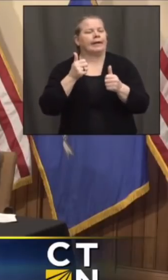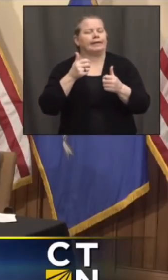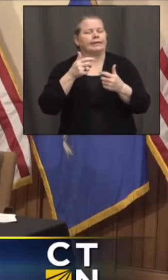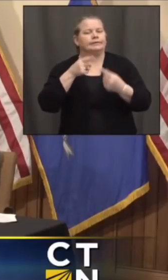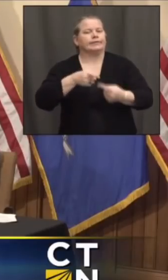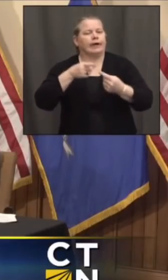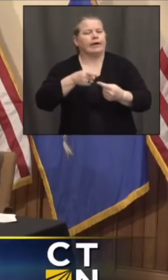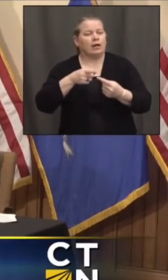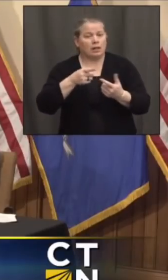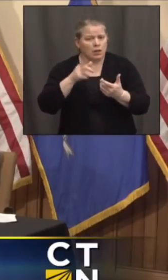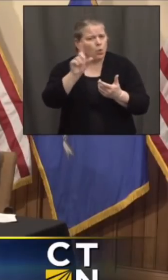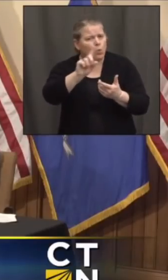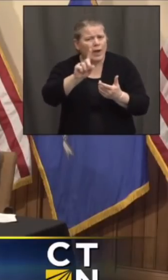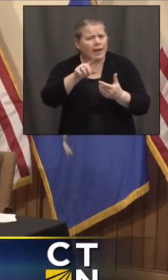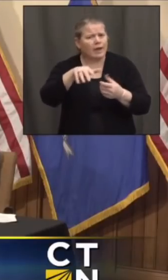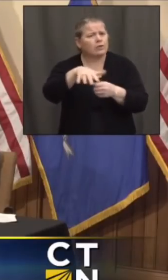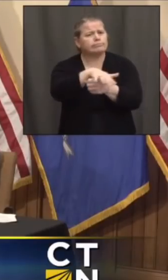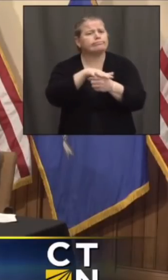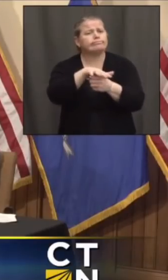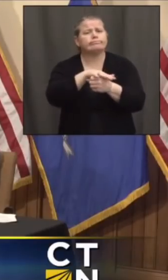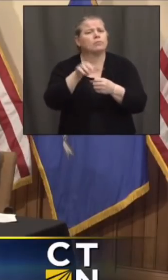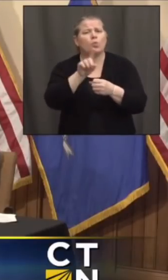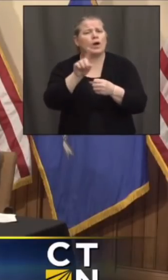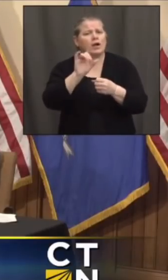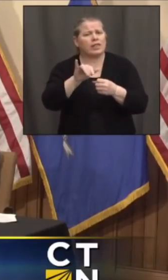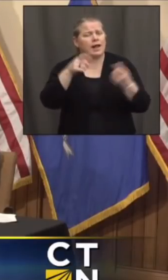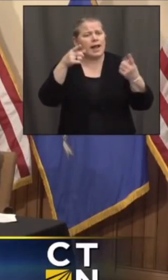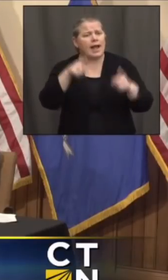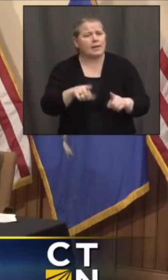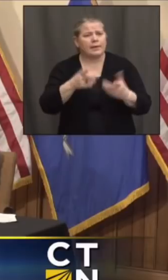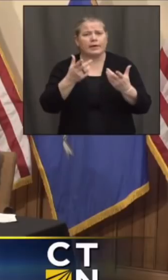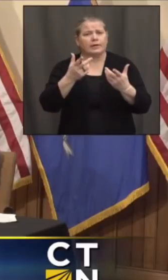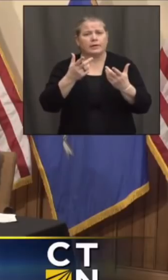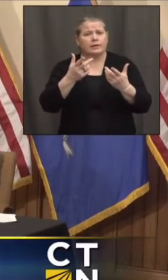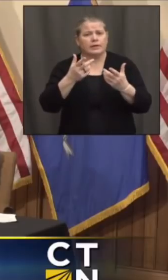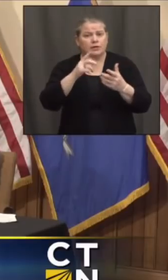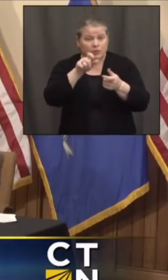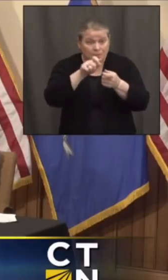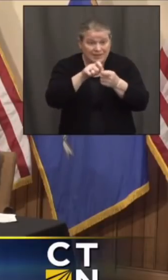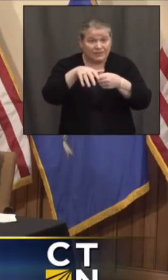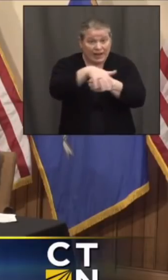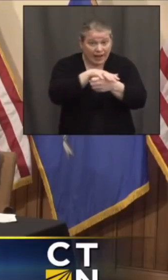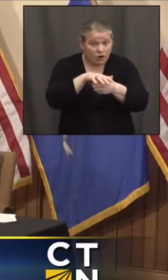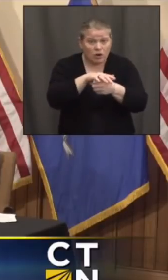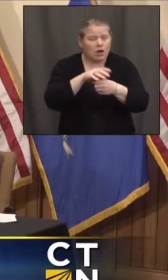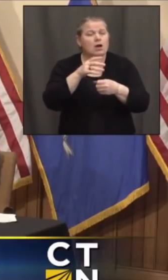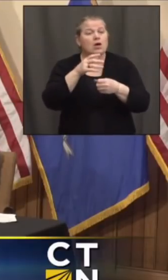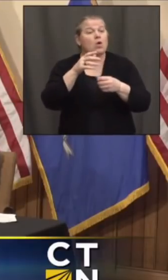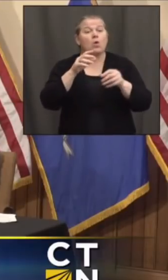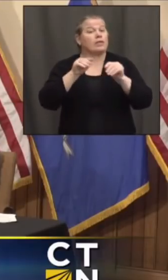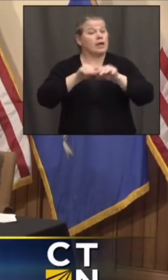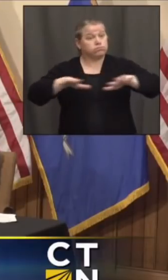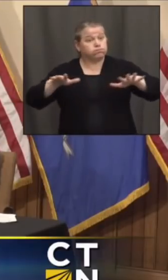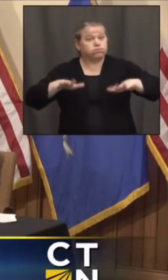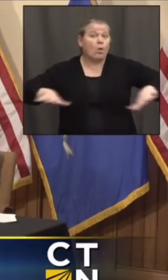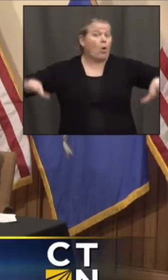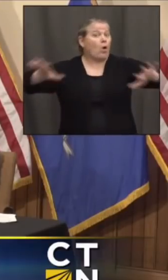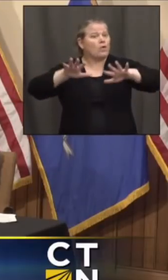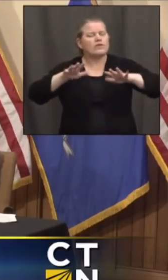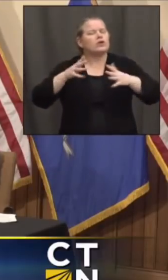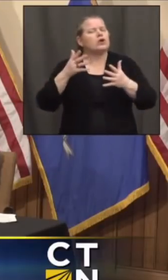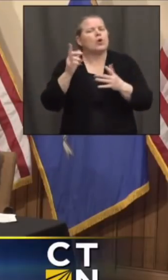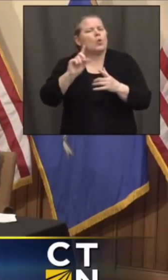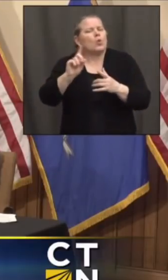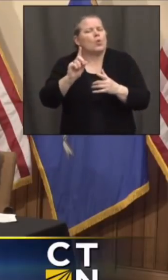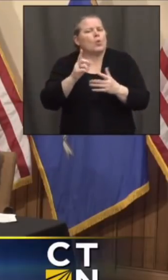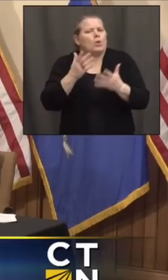Northwest Connecticut. Are these providers spread out across the state? Are they concentrated in particular areas where there might not be as